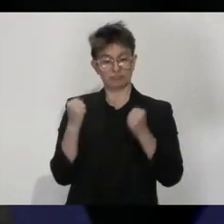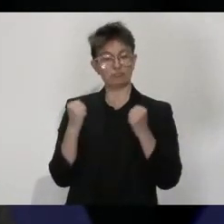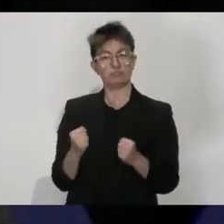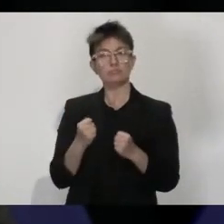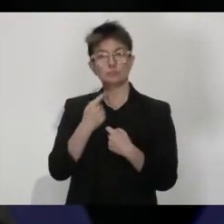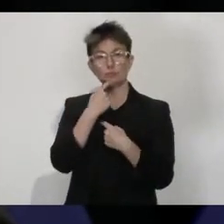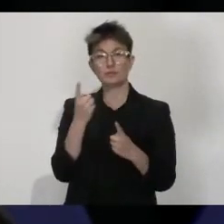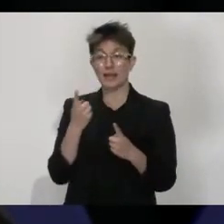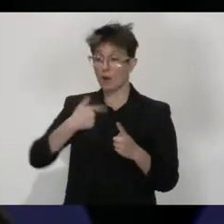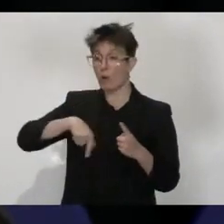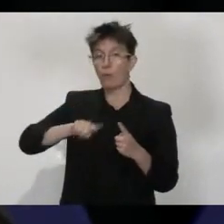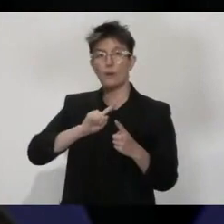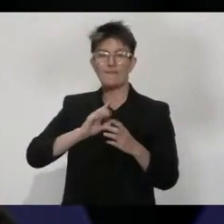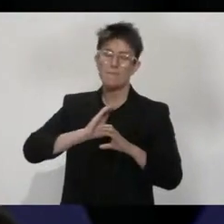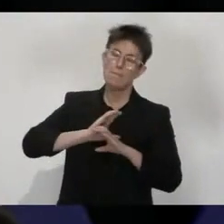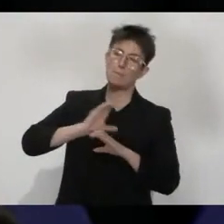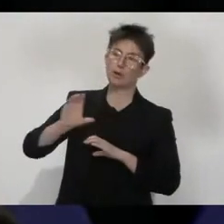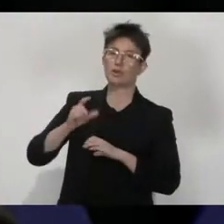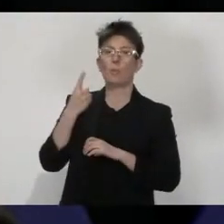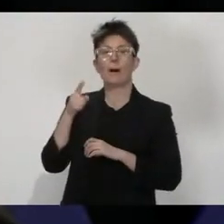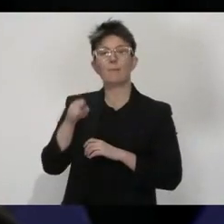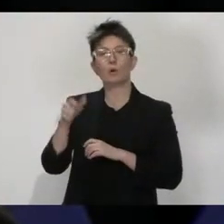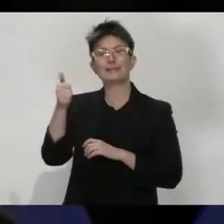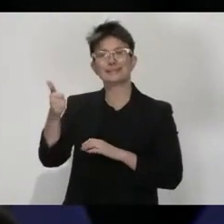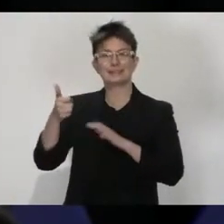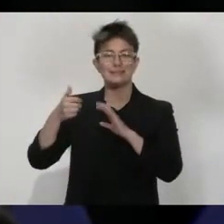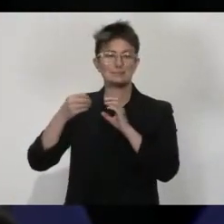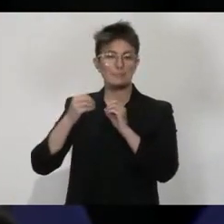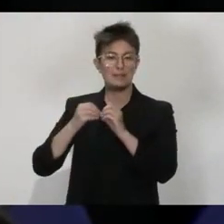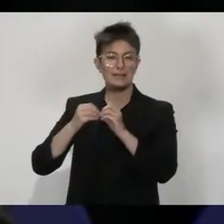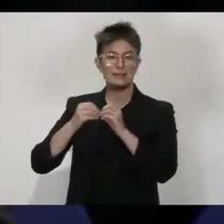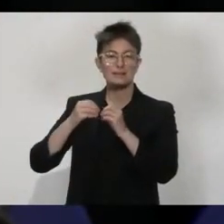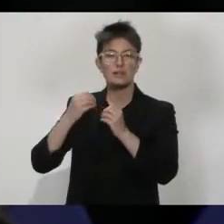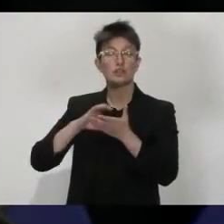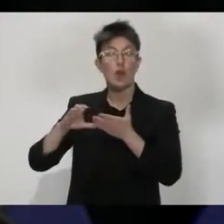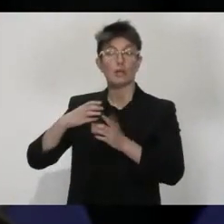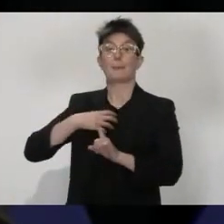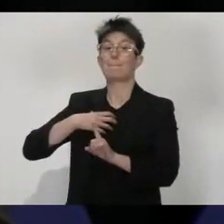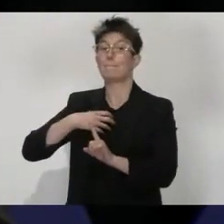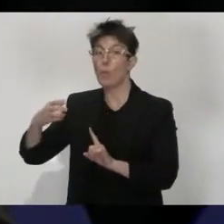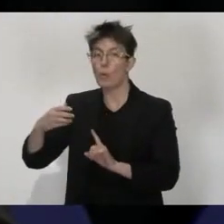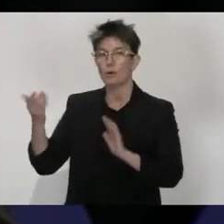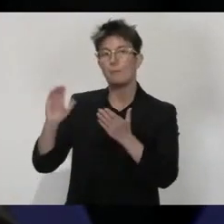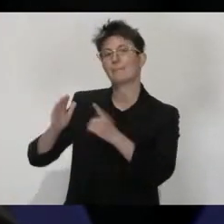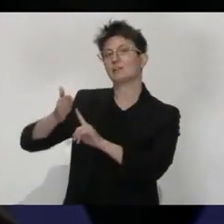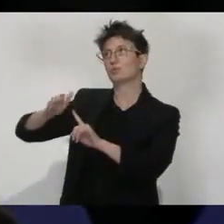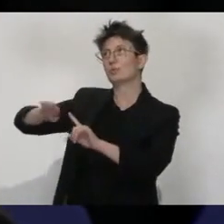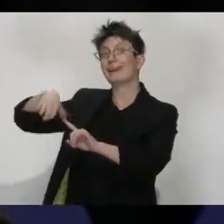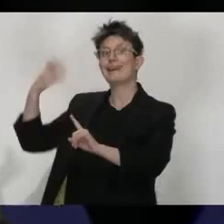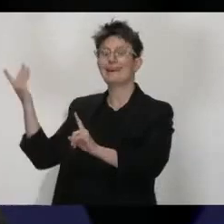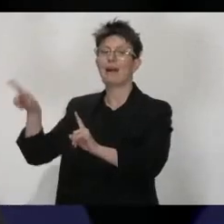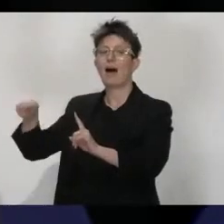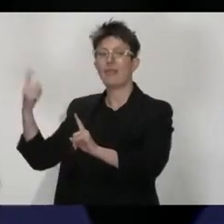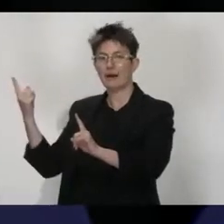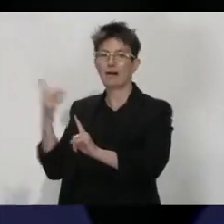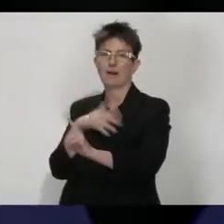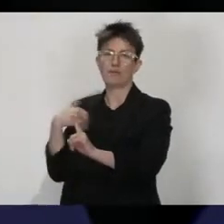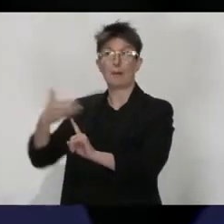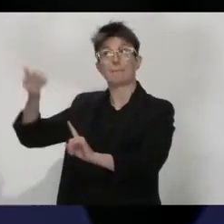more into school maintenance and to building new schools and to upgrading schools than any previous government has done. I am proud of